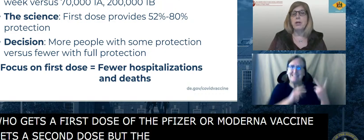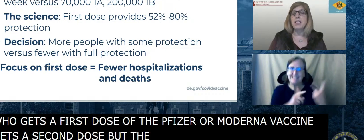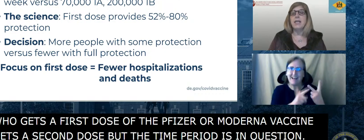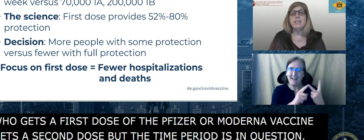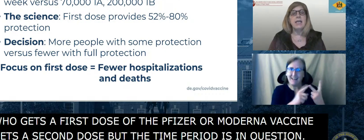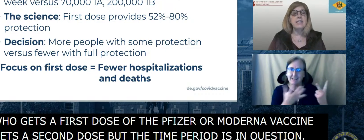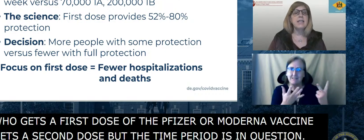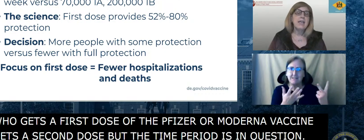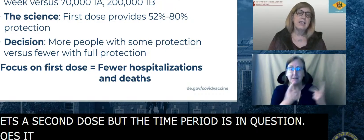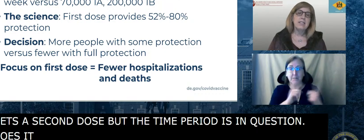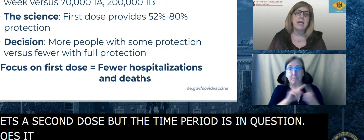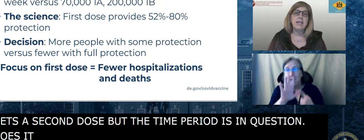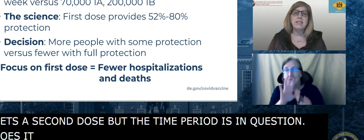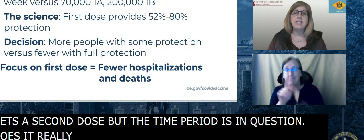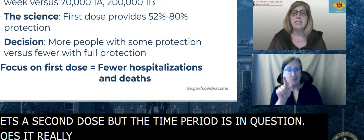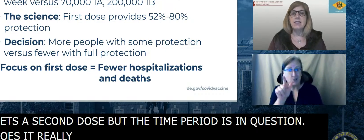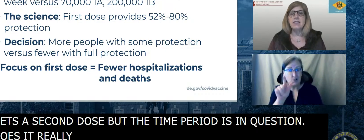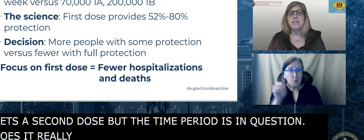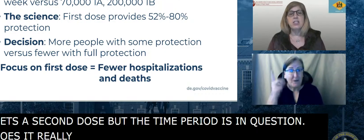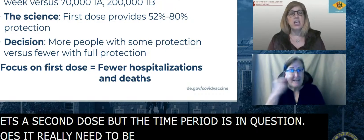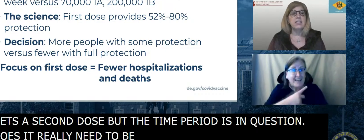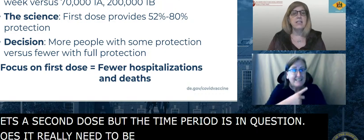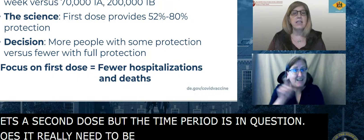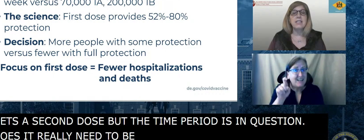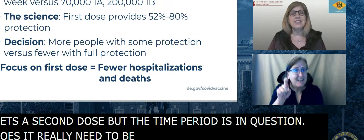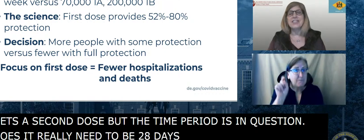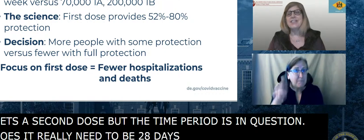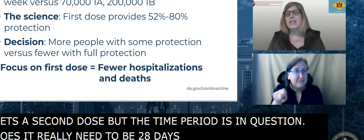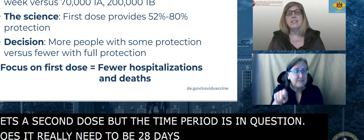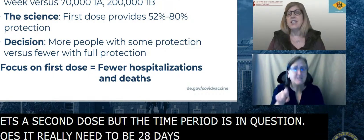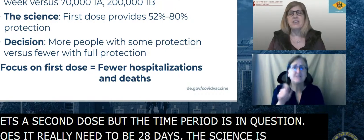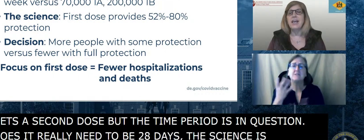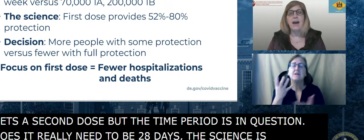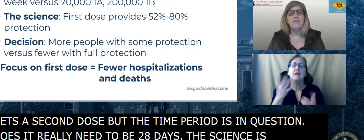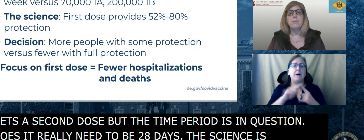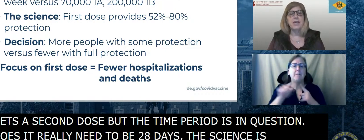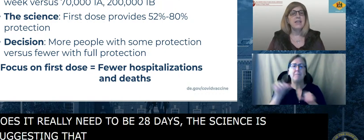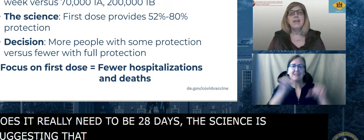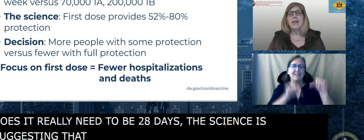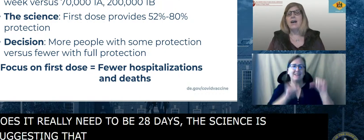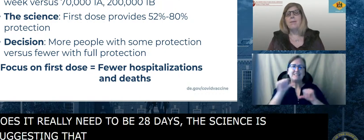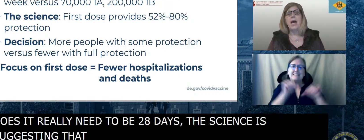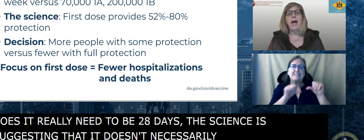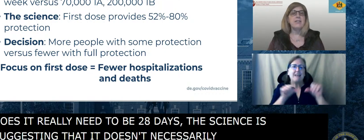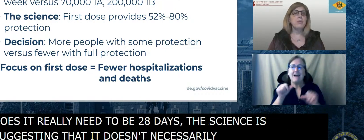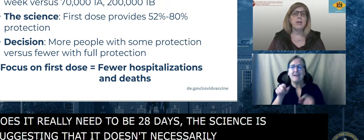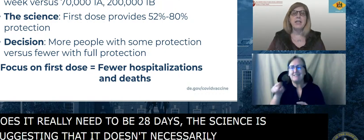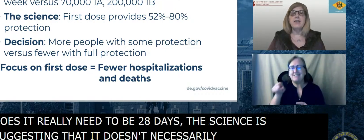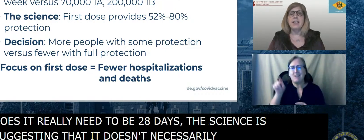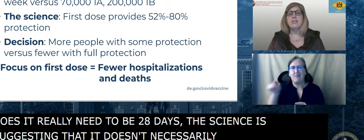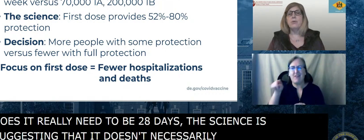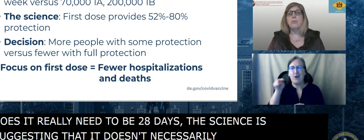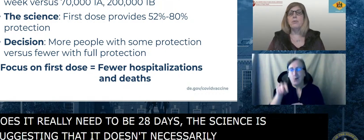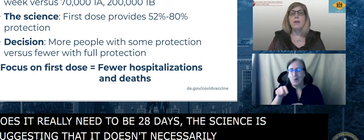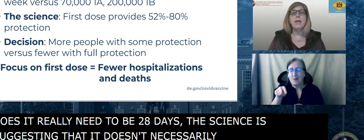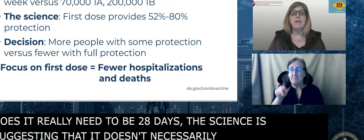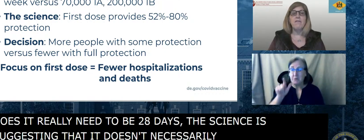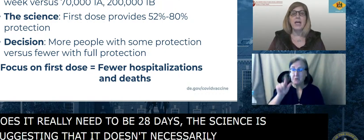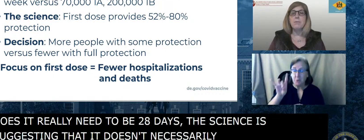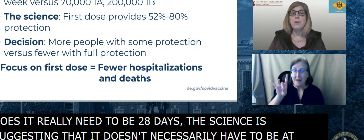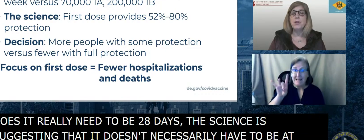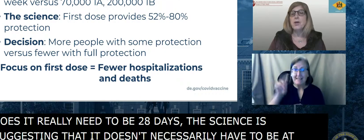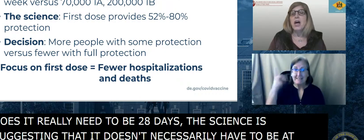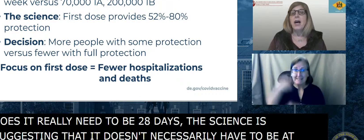to be 28 days? The science is suggesting that it doesn't necessarily have to be at 28 days. So we want to